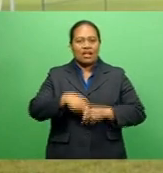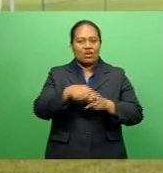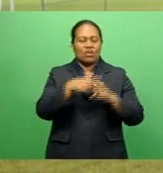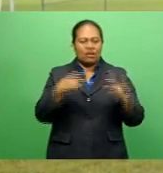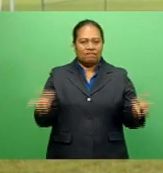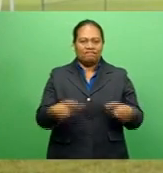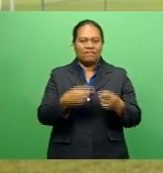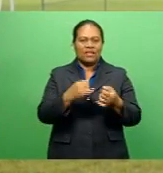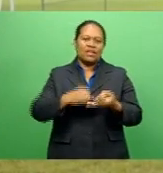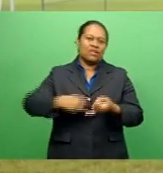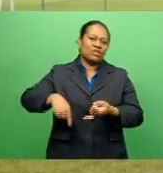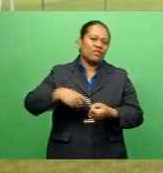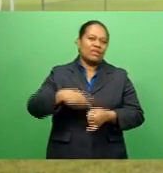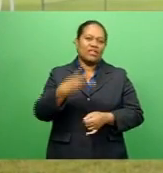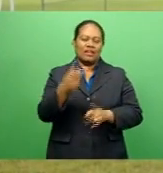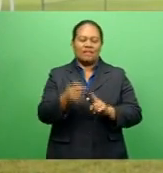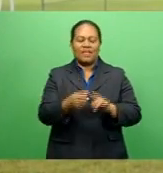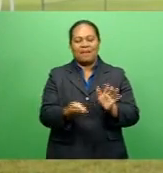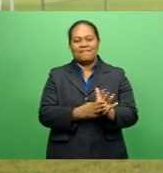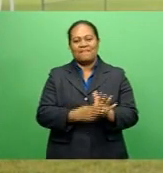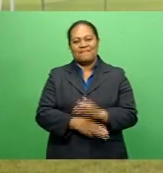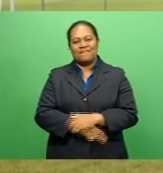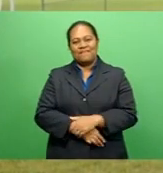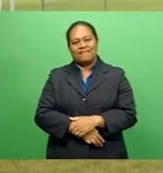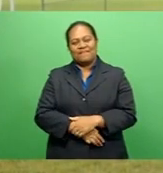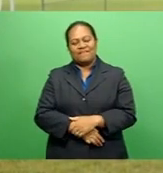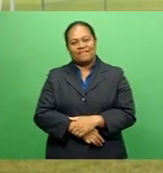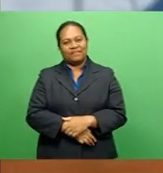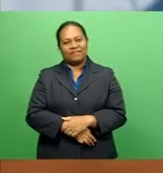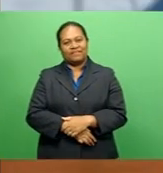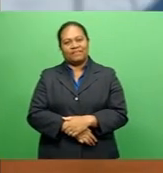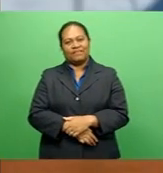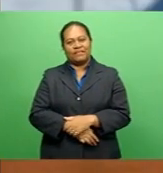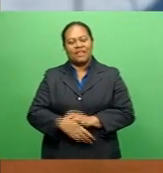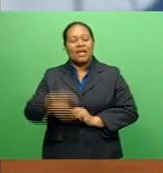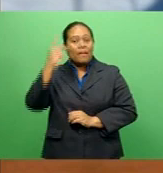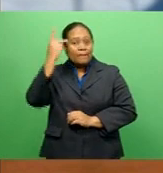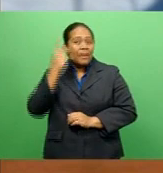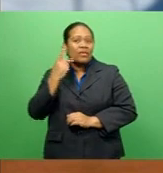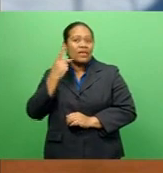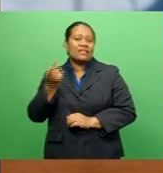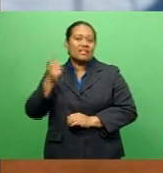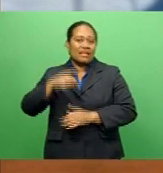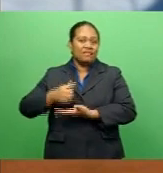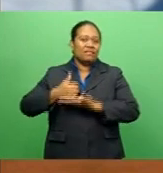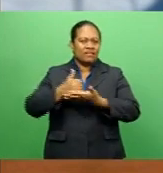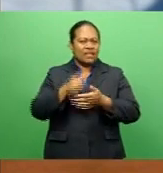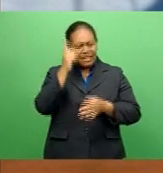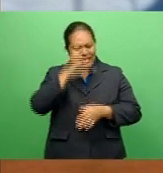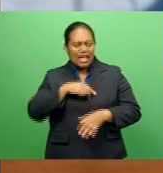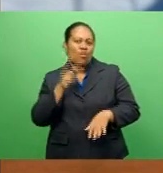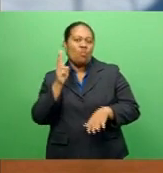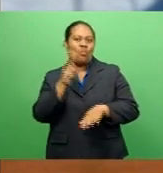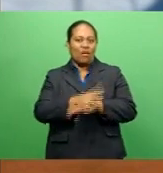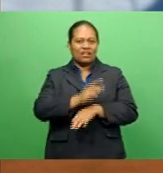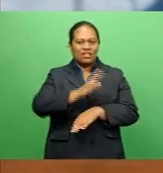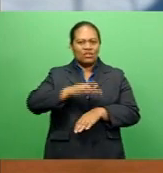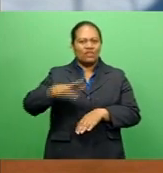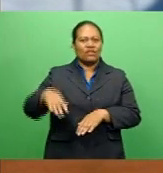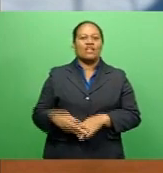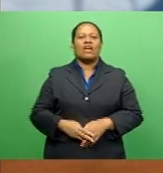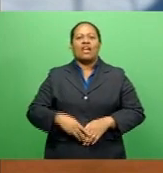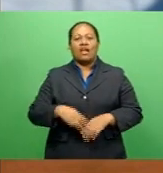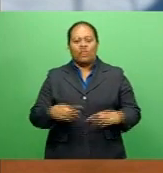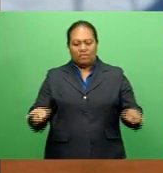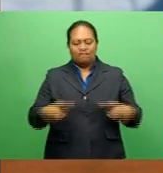battle Suva at 3 p.m. Tali Materakula, FBC Sports. Parents and fans will be able to watch their children and athletes compete